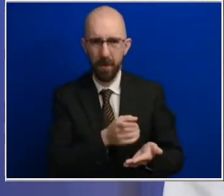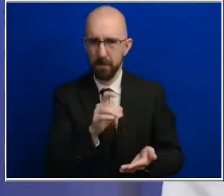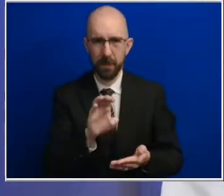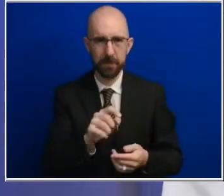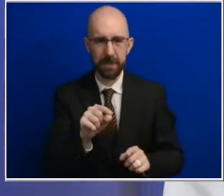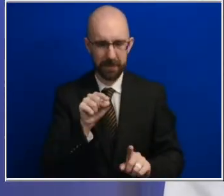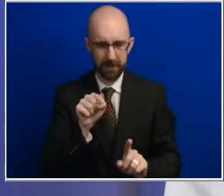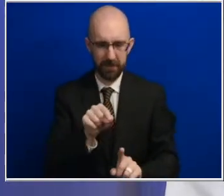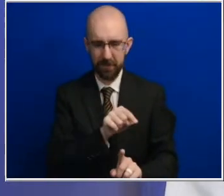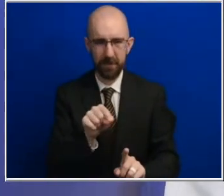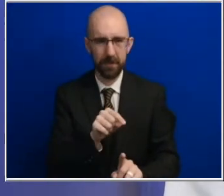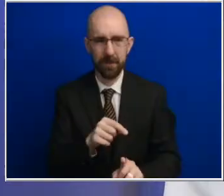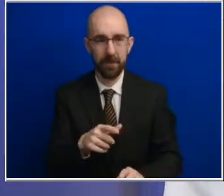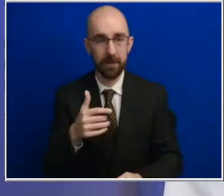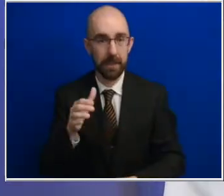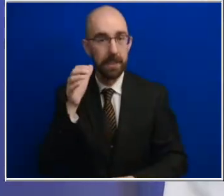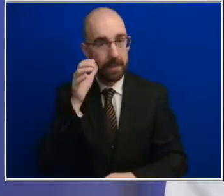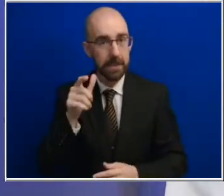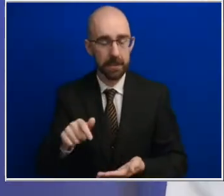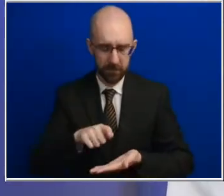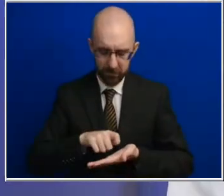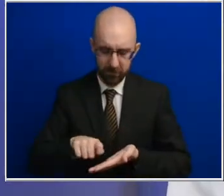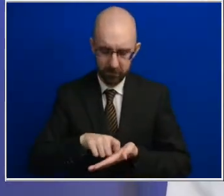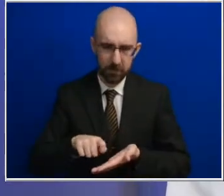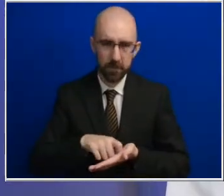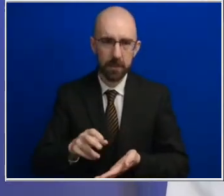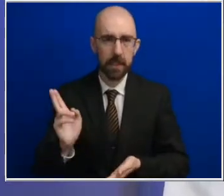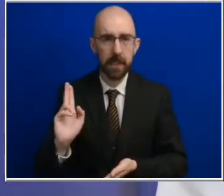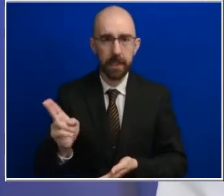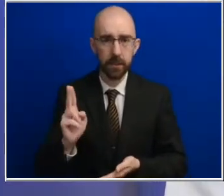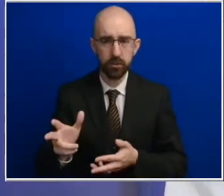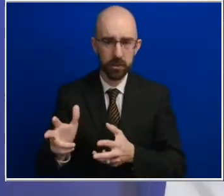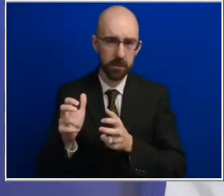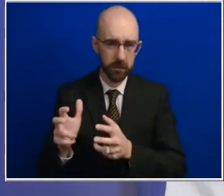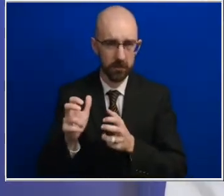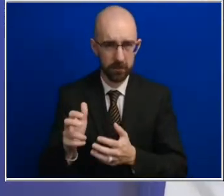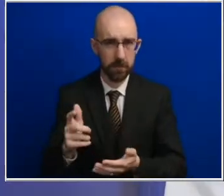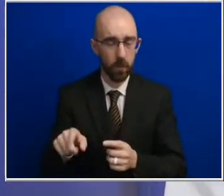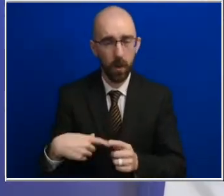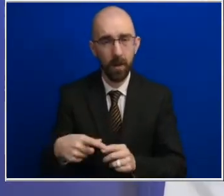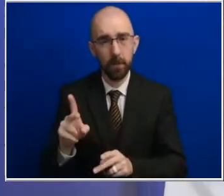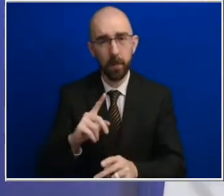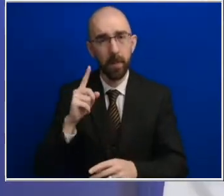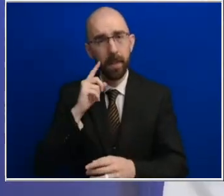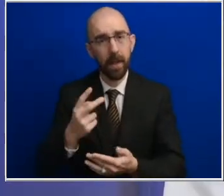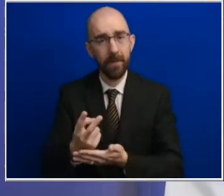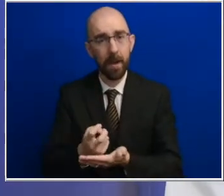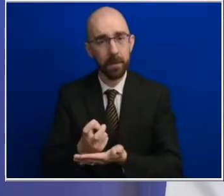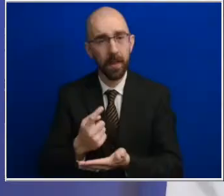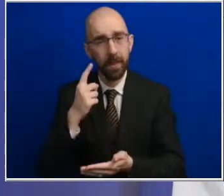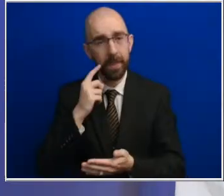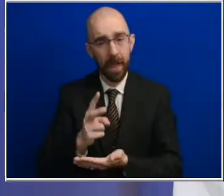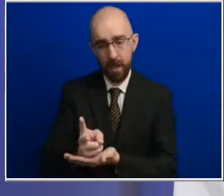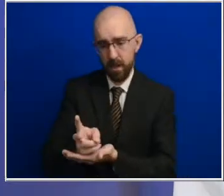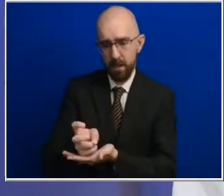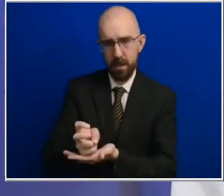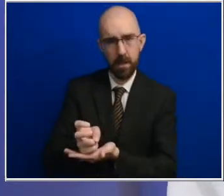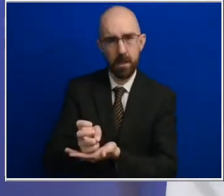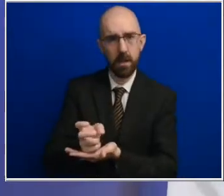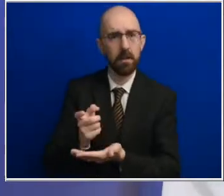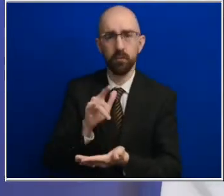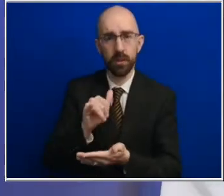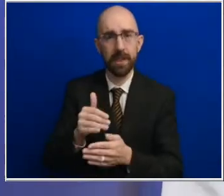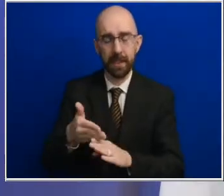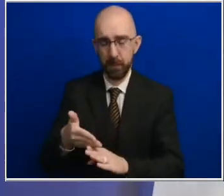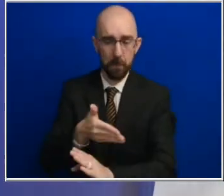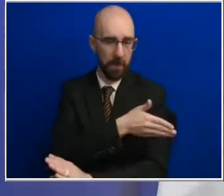actually just listening and taking a very good history, I think when people think of epilepsy, they think of the convulsive part, but really it's all the part before that that really leads